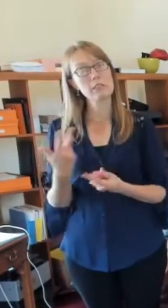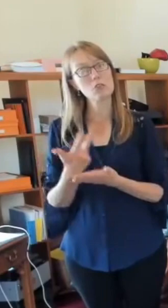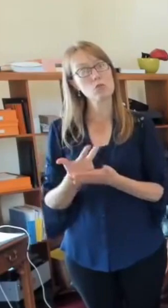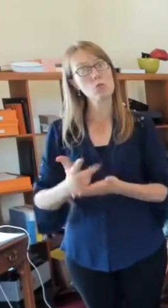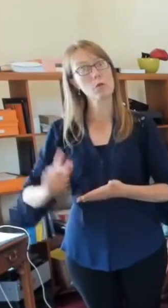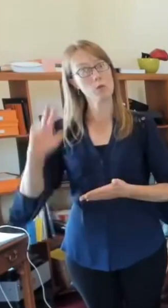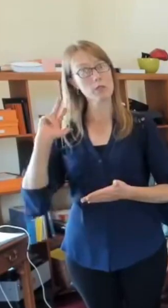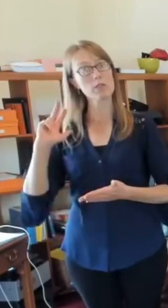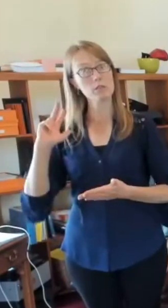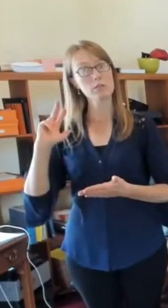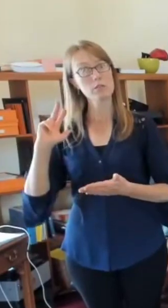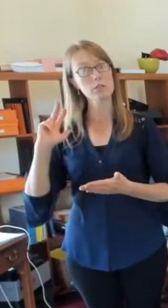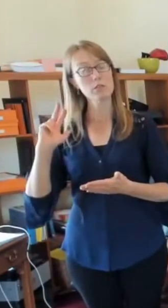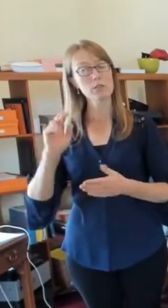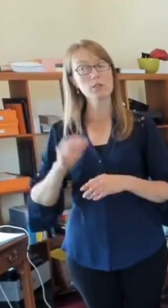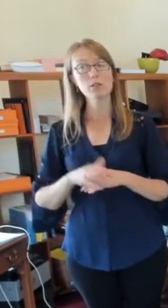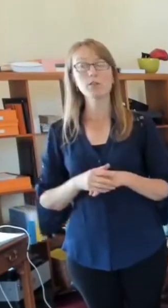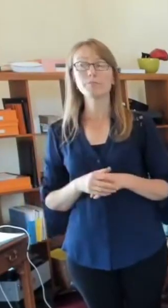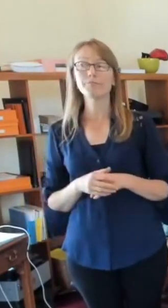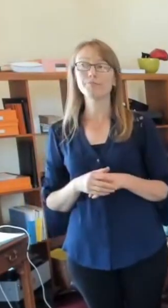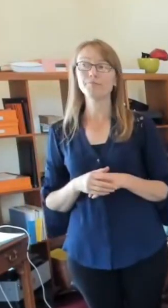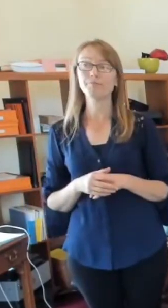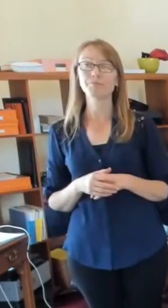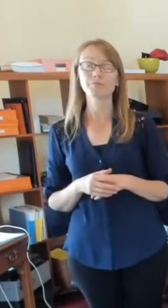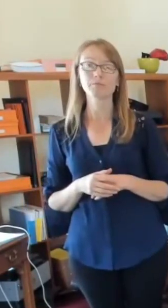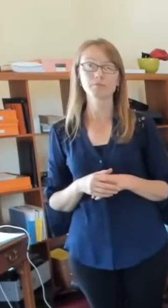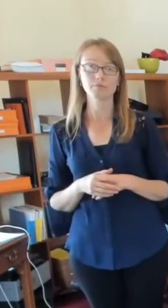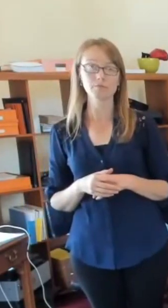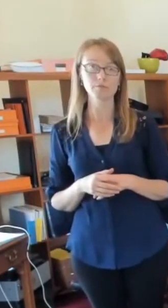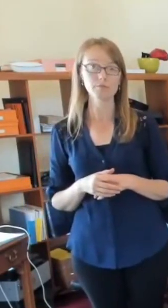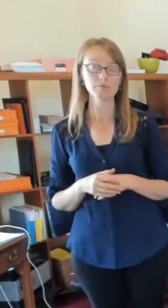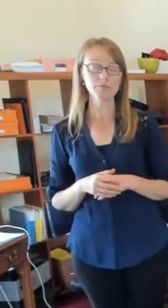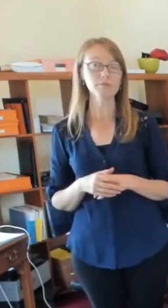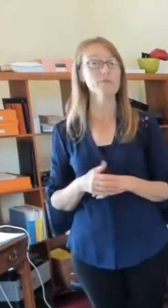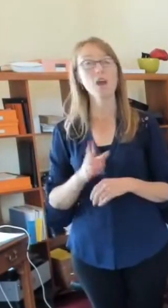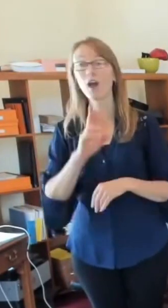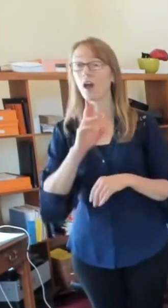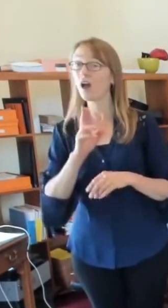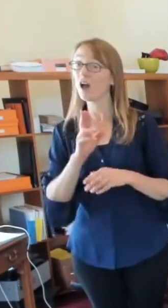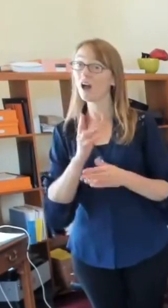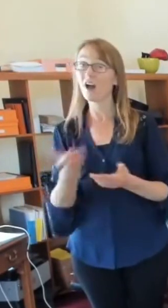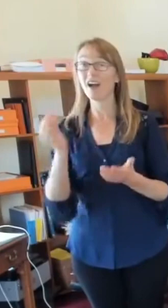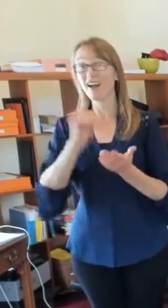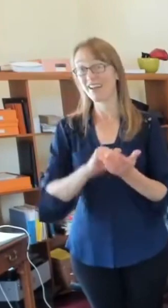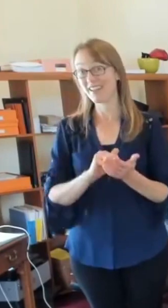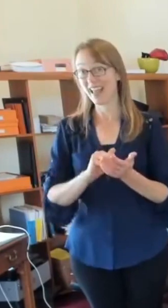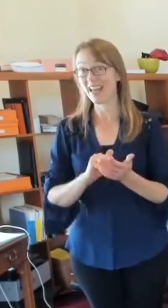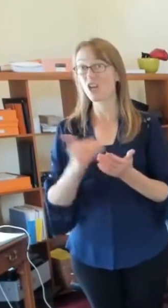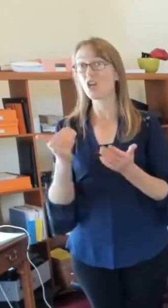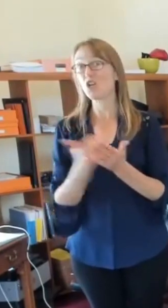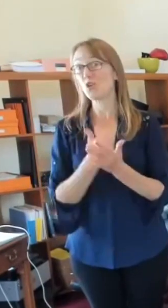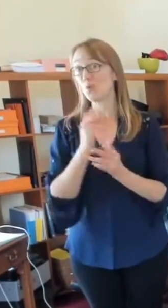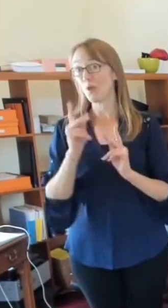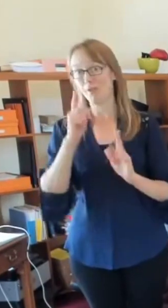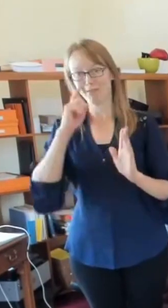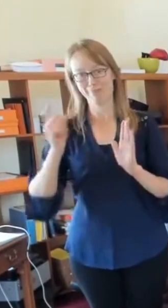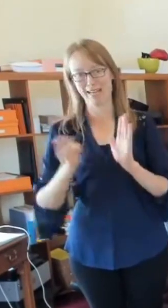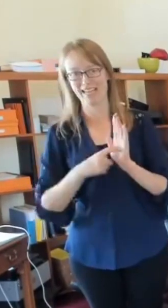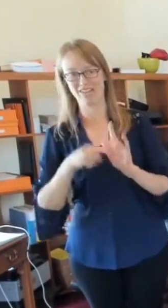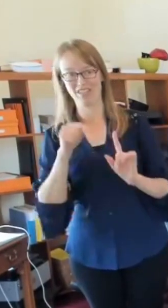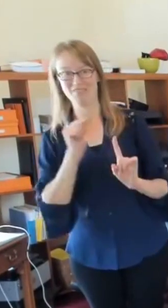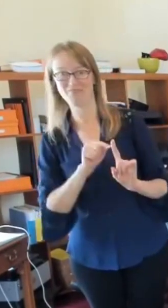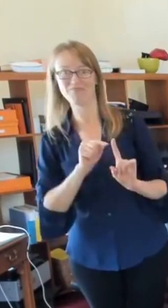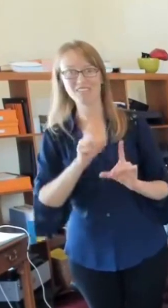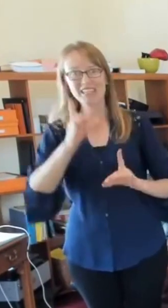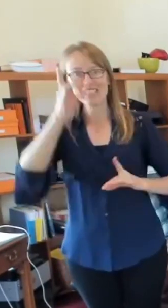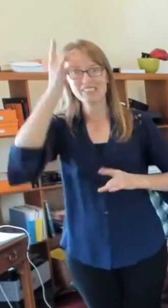see the highest percentage of new cases. Last week there were 178 new cases in the city of St. Louis. We